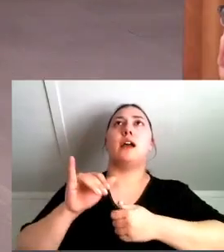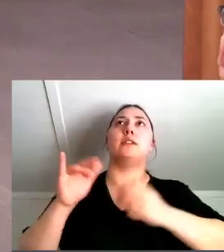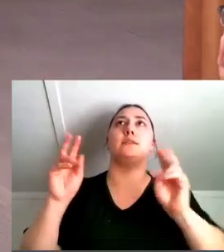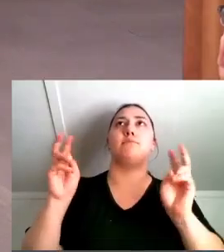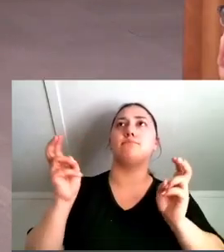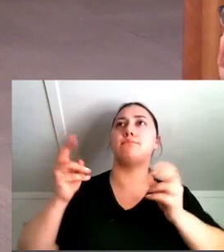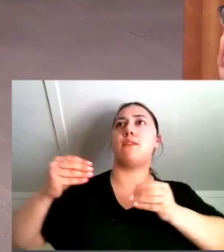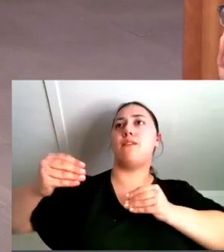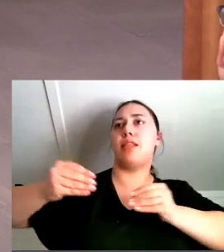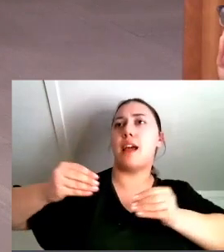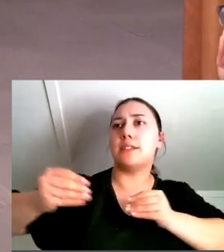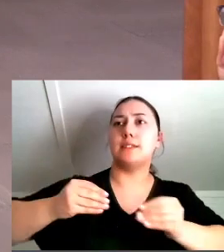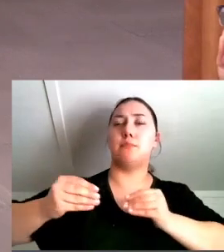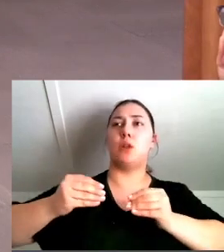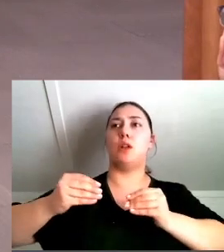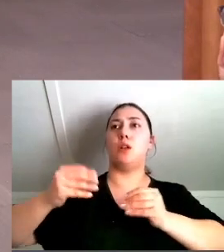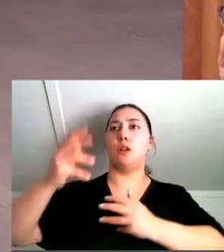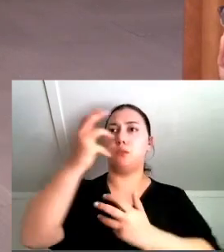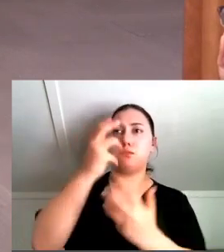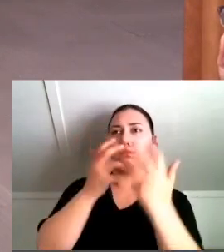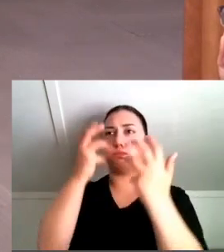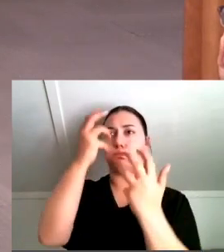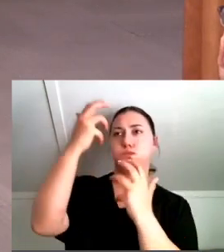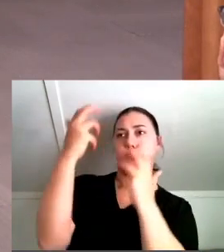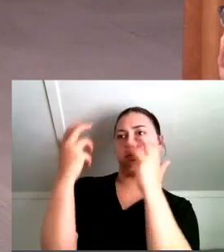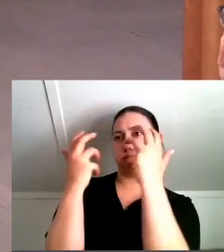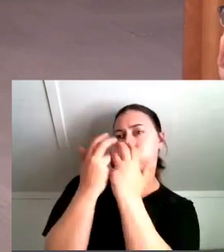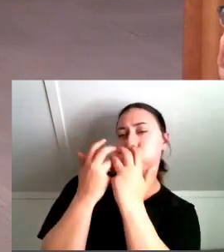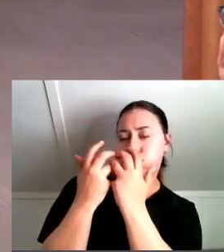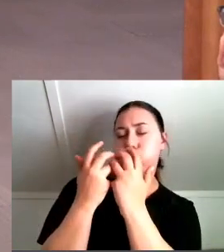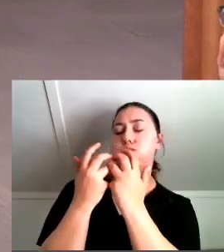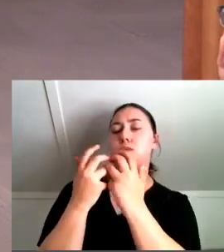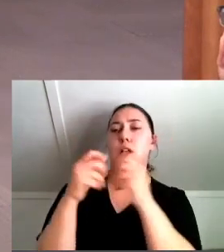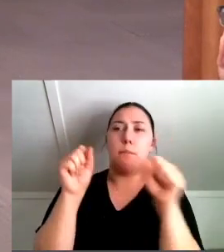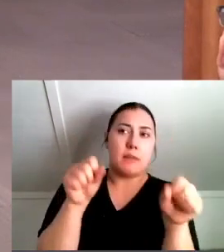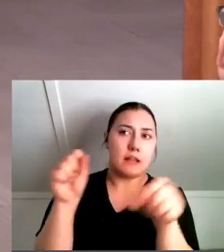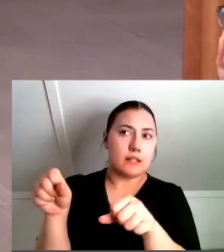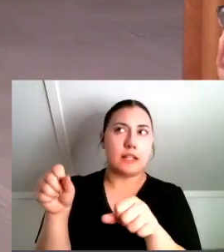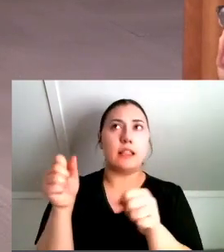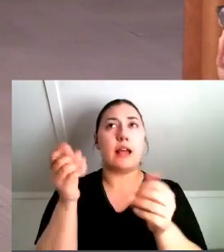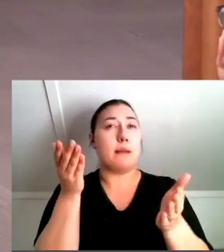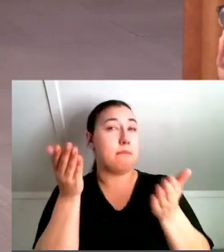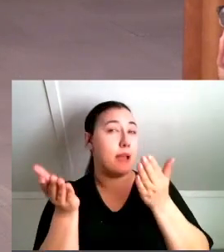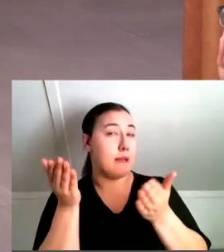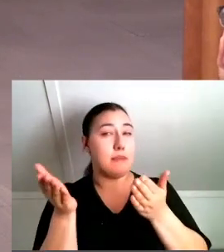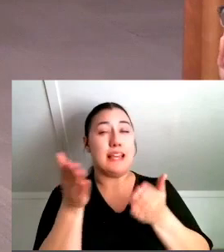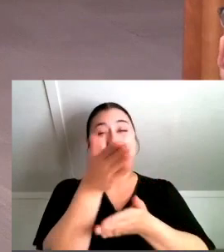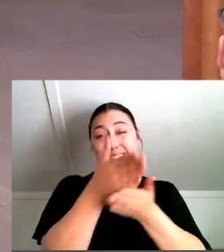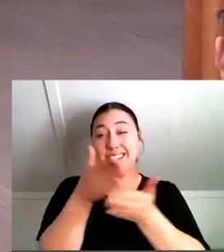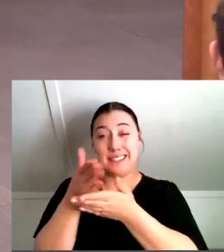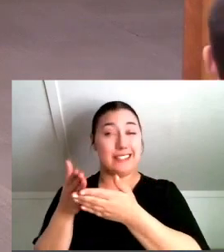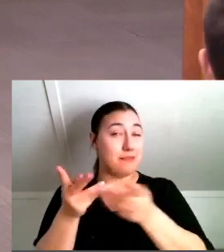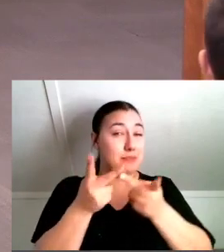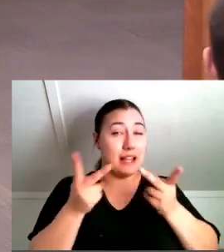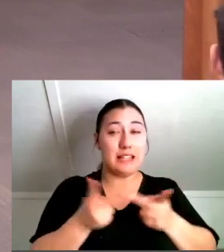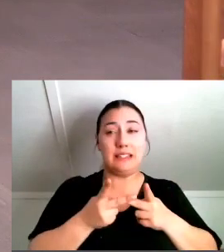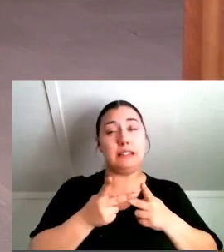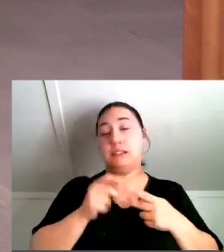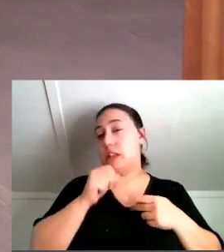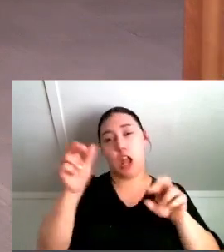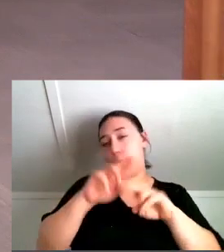flexible, nimbleness that maybe some places just aren't prepared to have. But